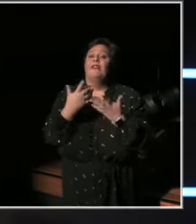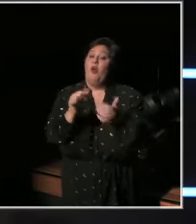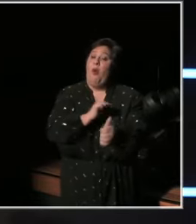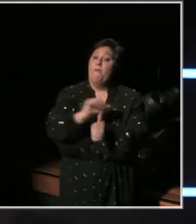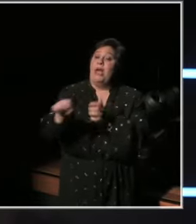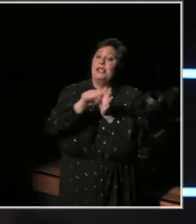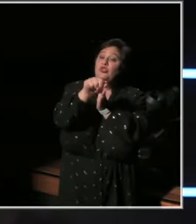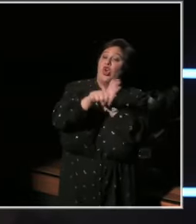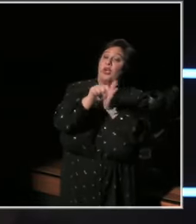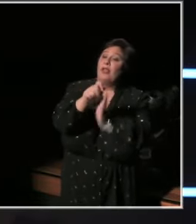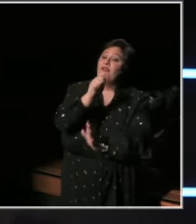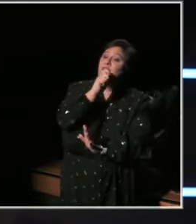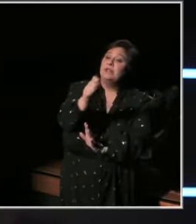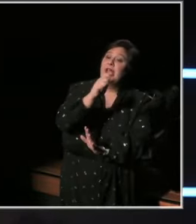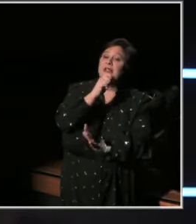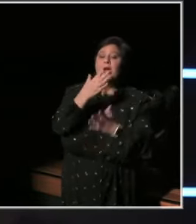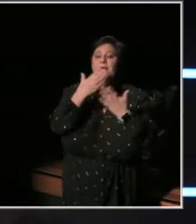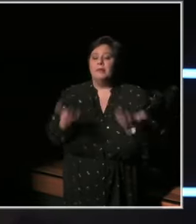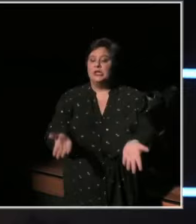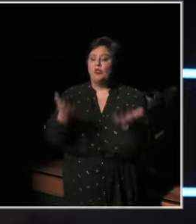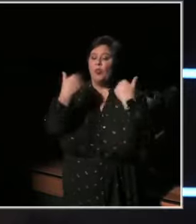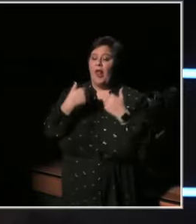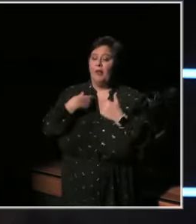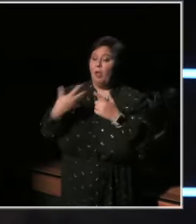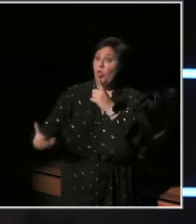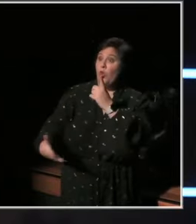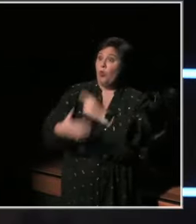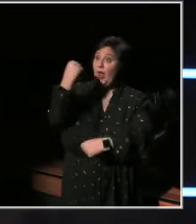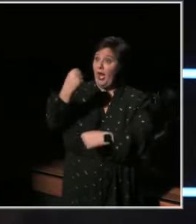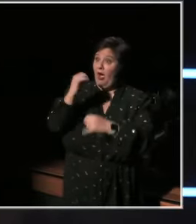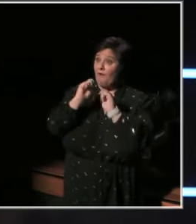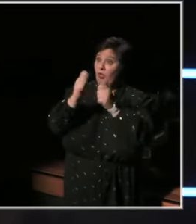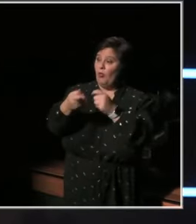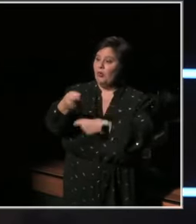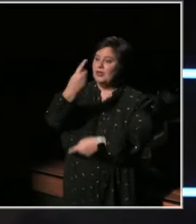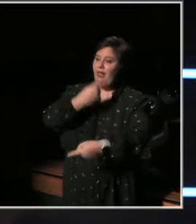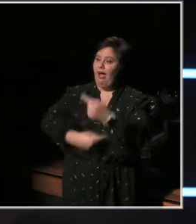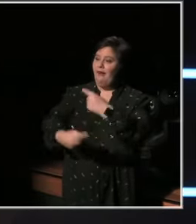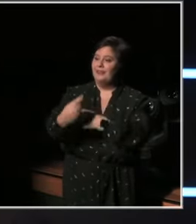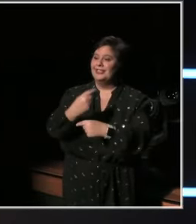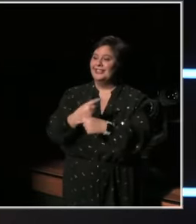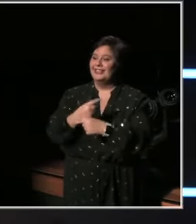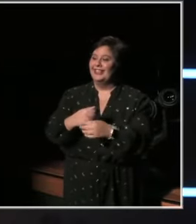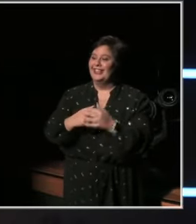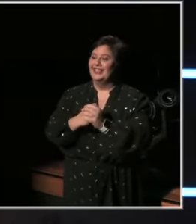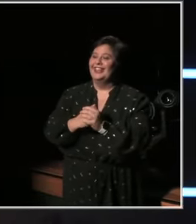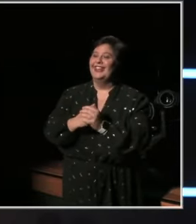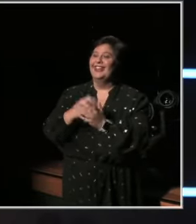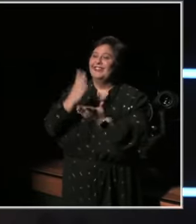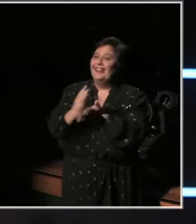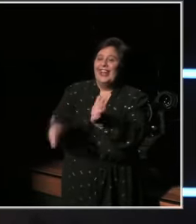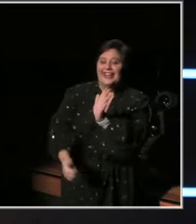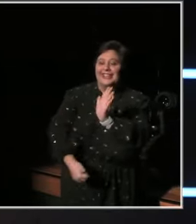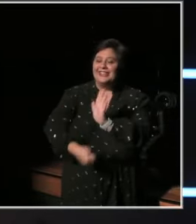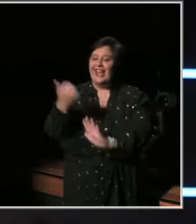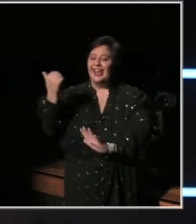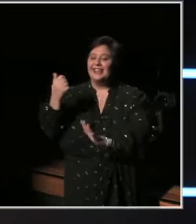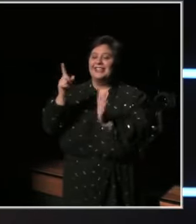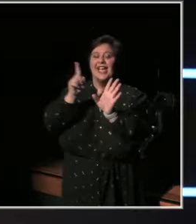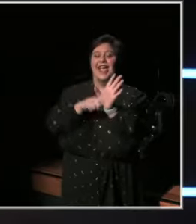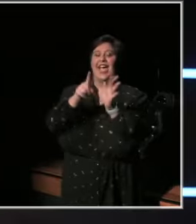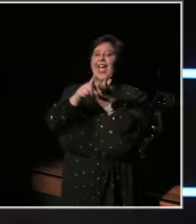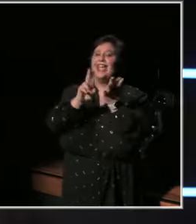best documentary presenter, please welcome the winner of this award last year, the ridiculously talented